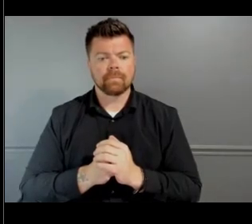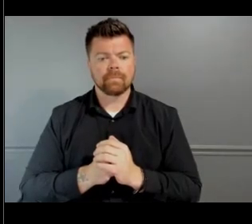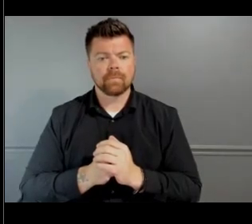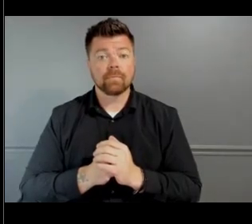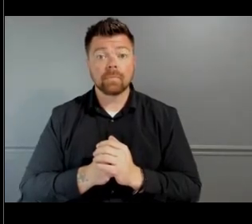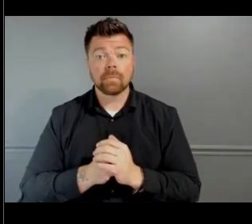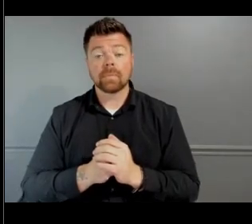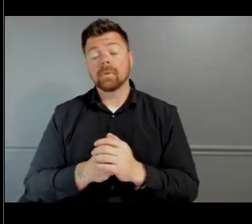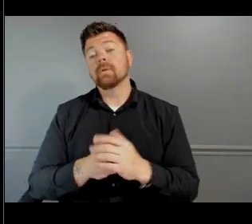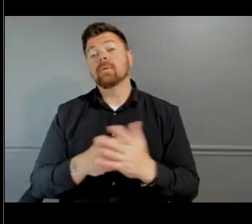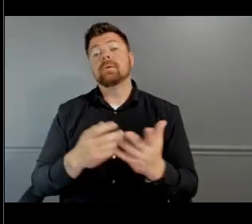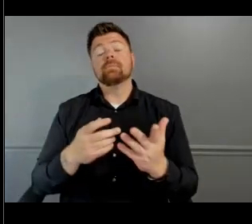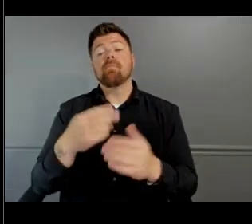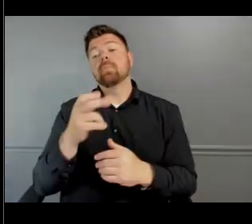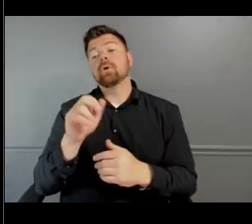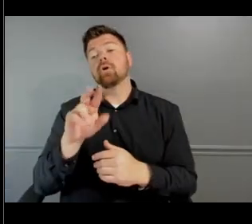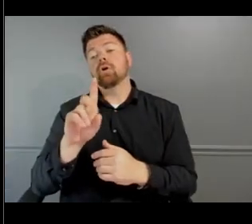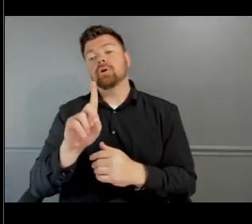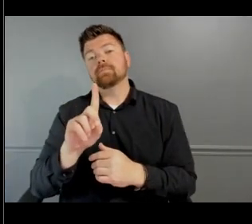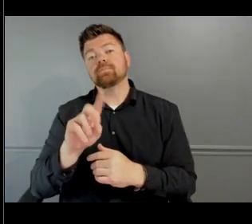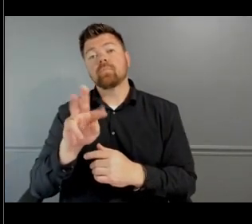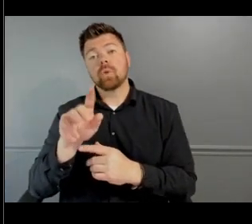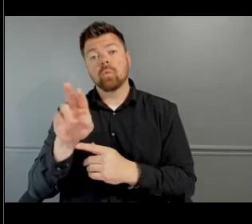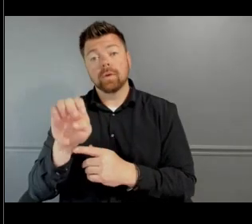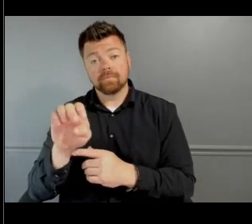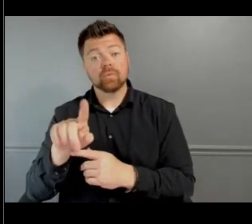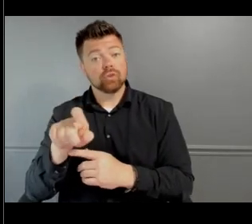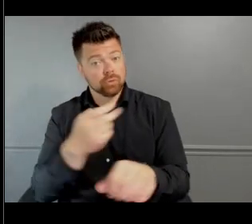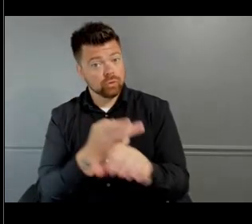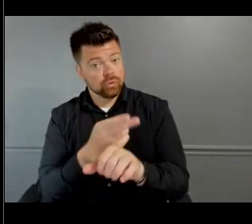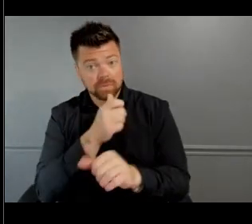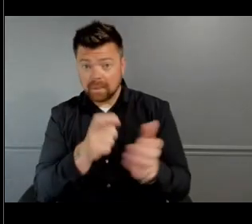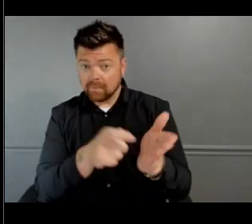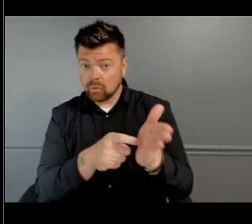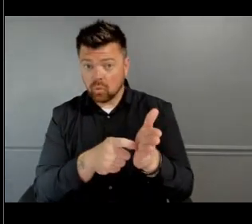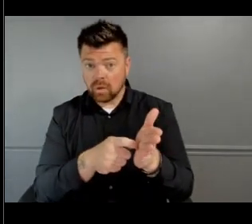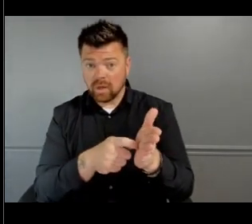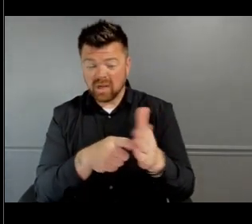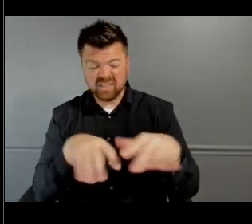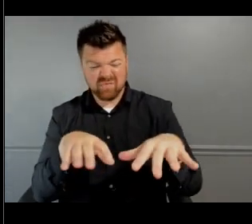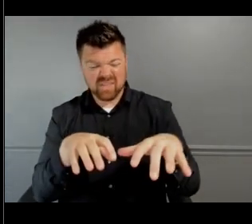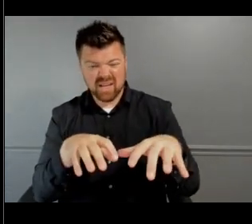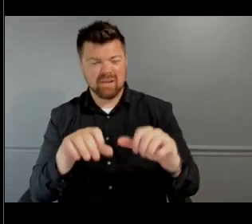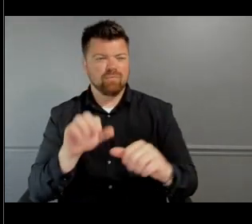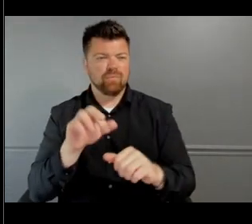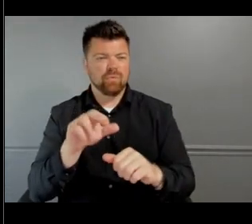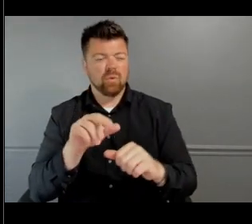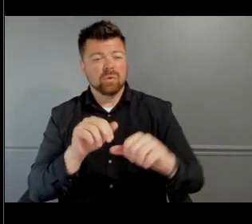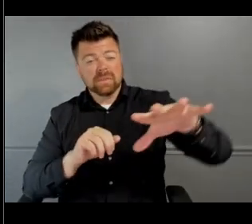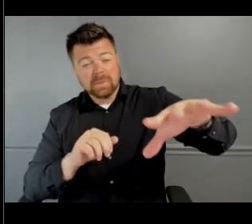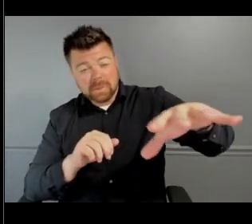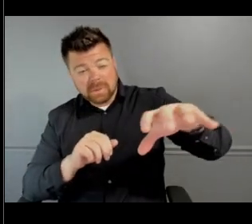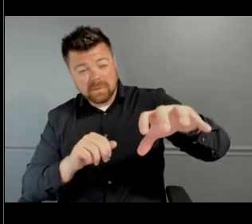Hardware should be used that does not require tight grasping or